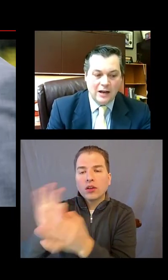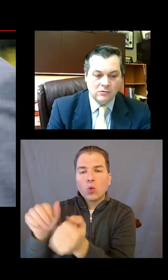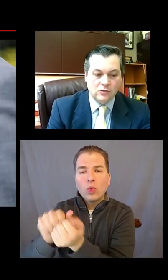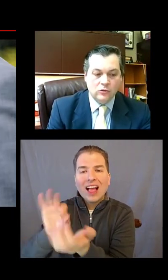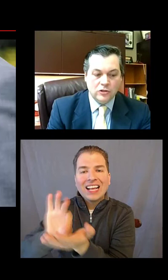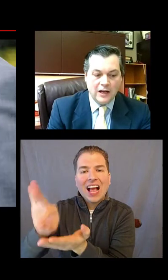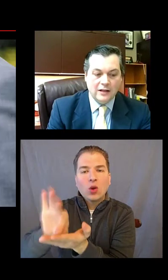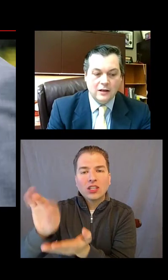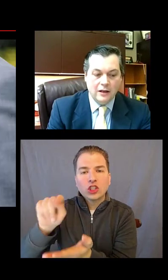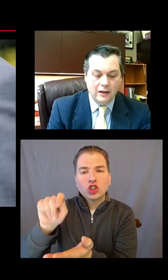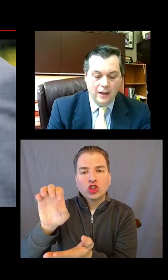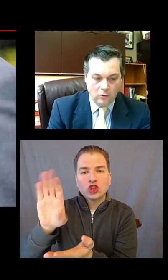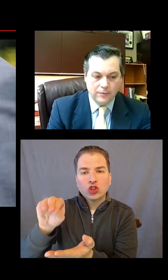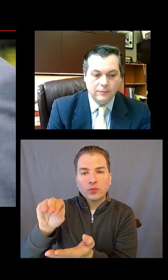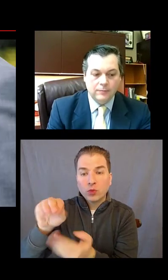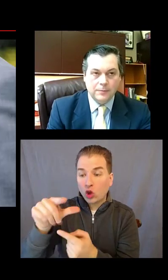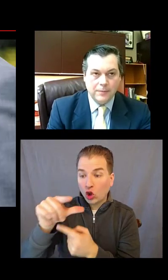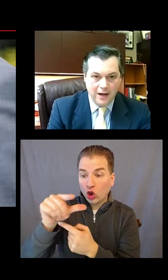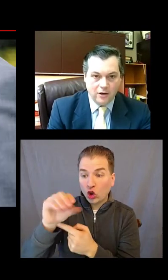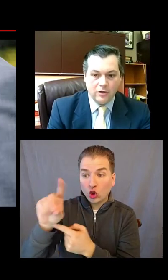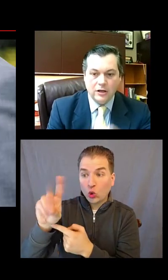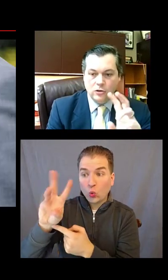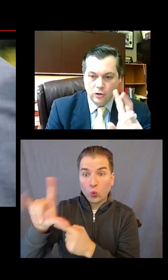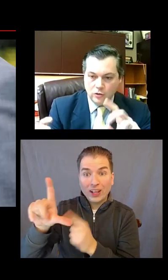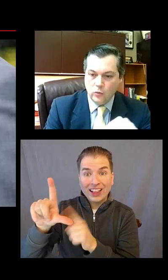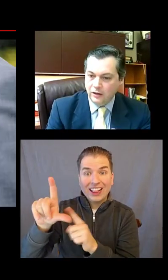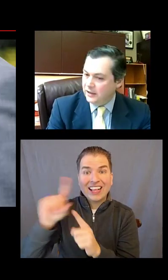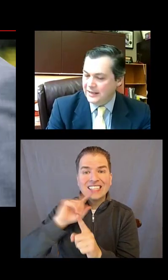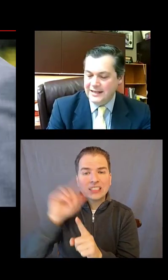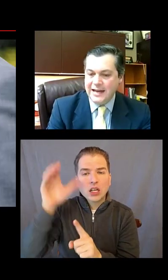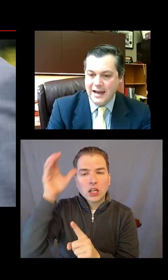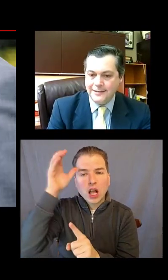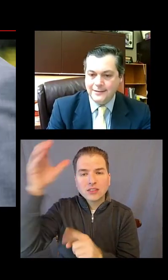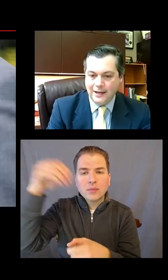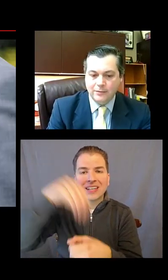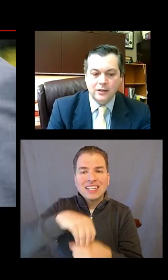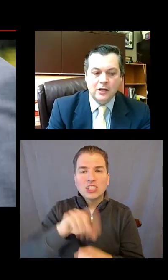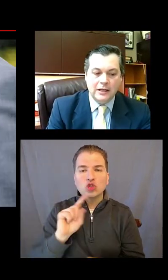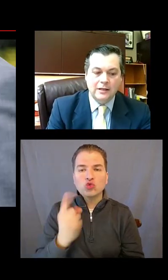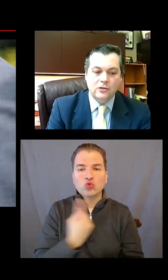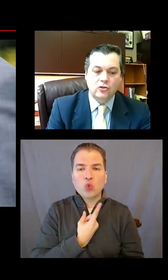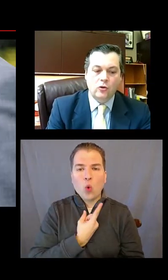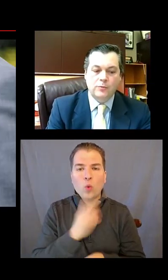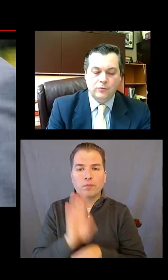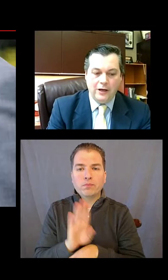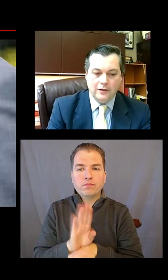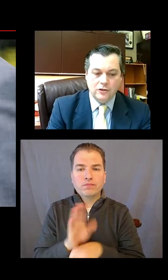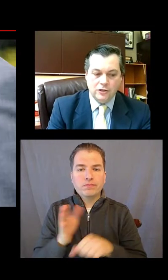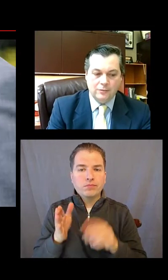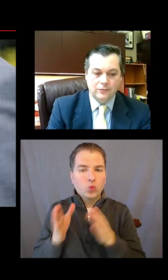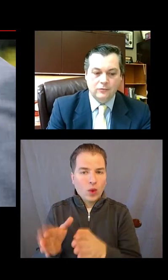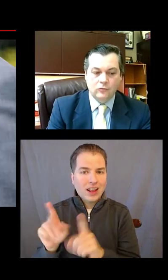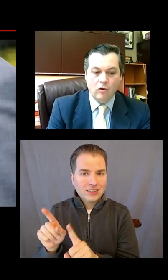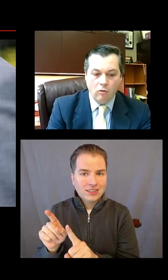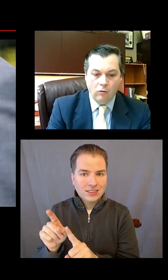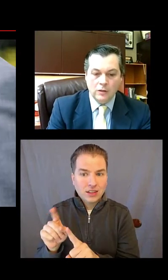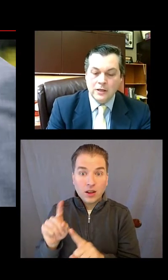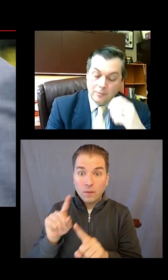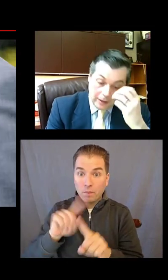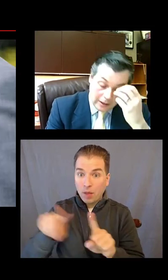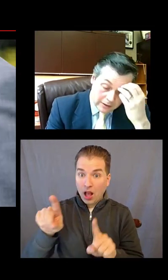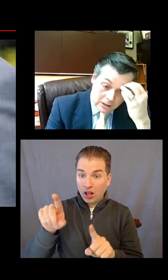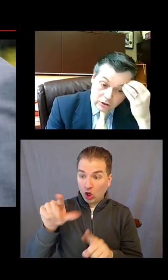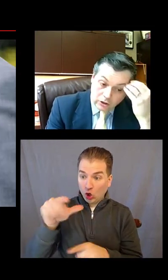often accountants will try to help prepare goodwill as a concept in the sole proprietorship